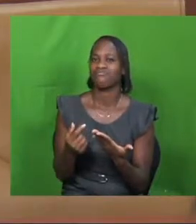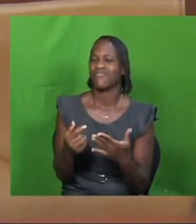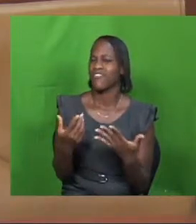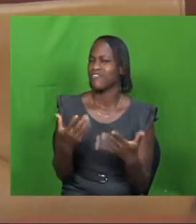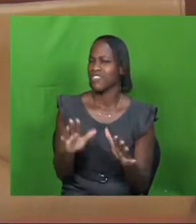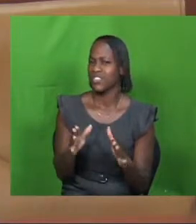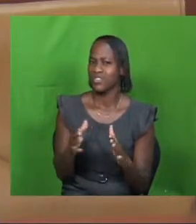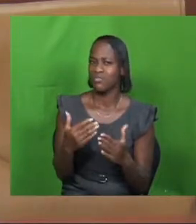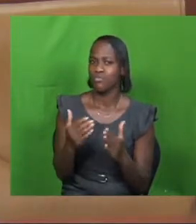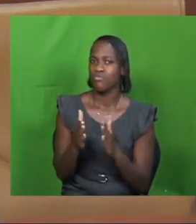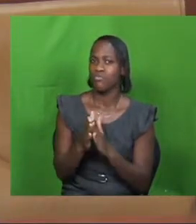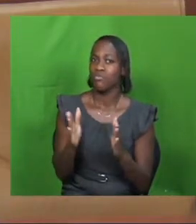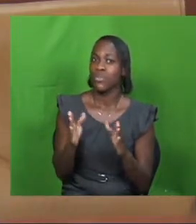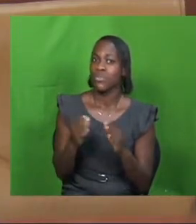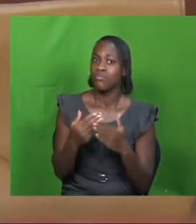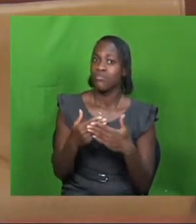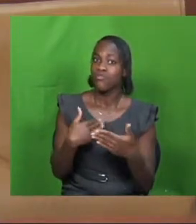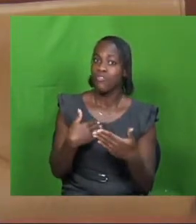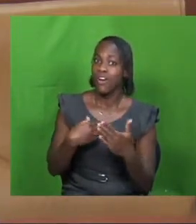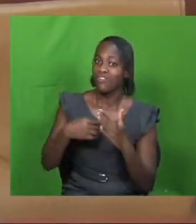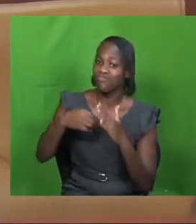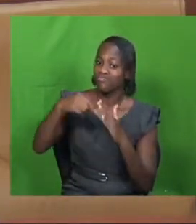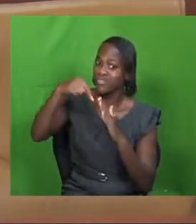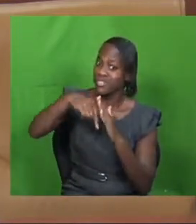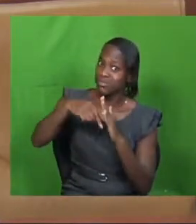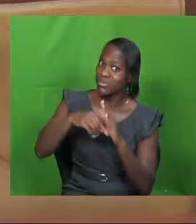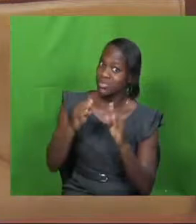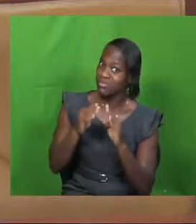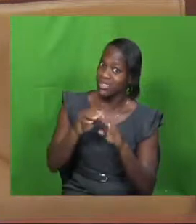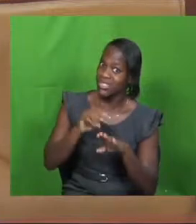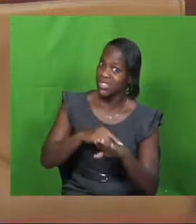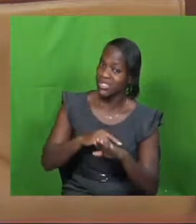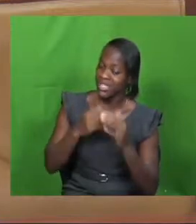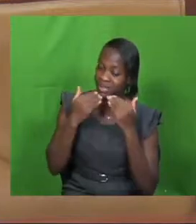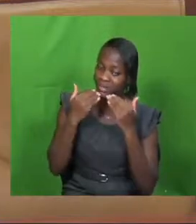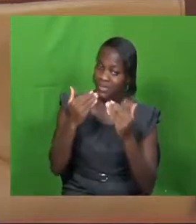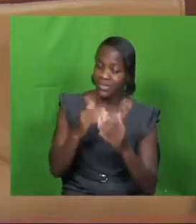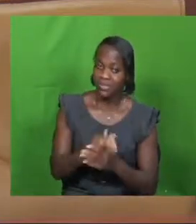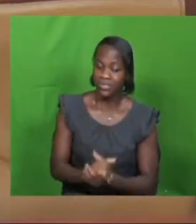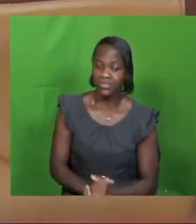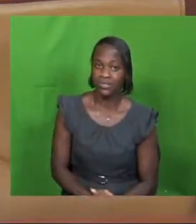deep into the sitting. Thank you, Mr. Speaker.